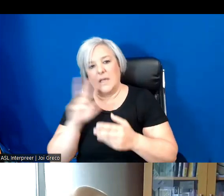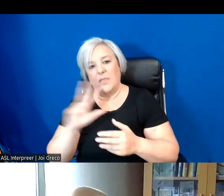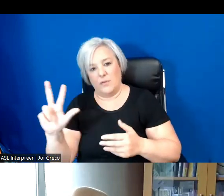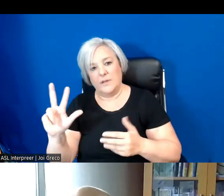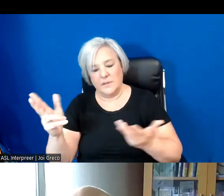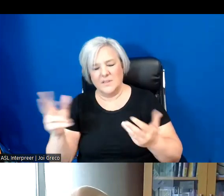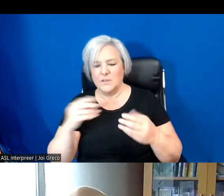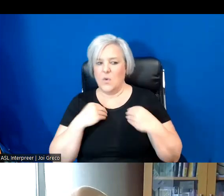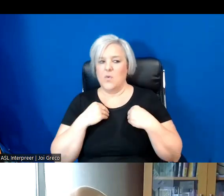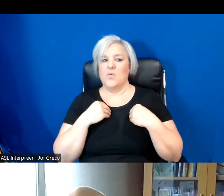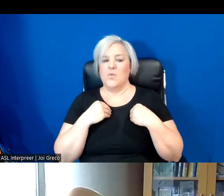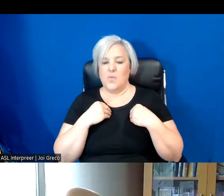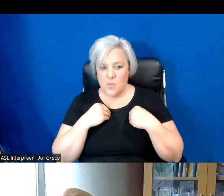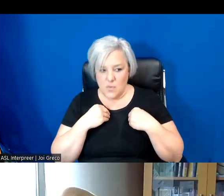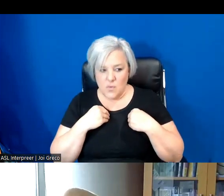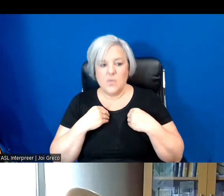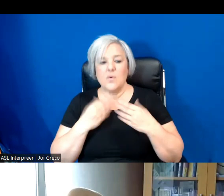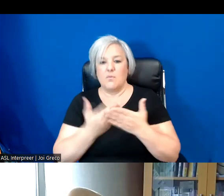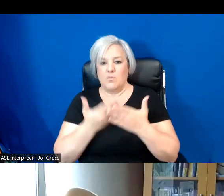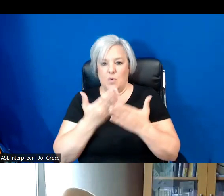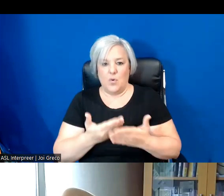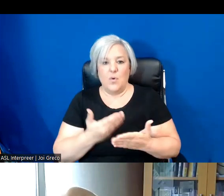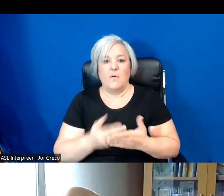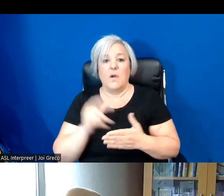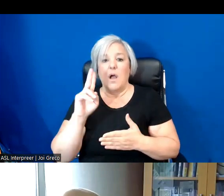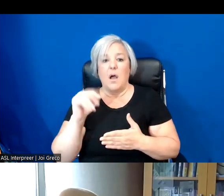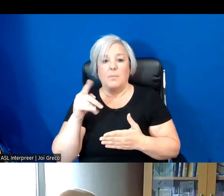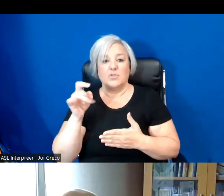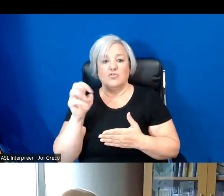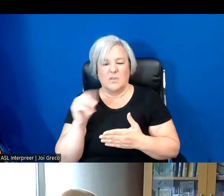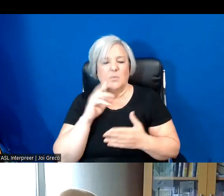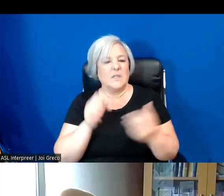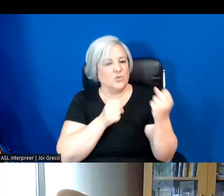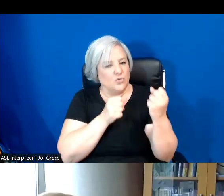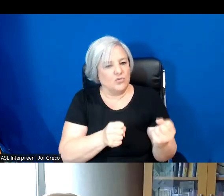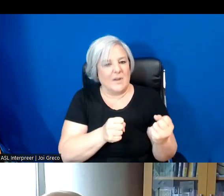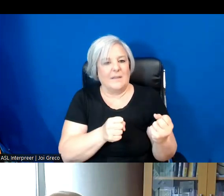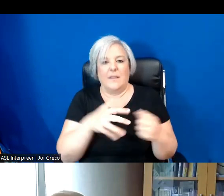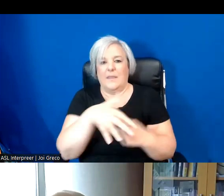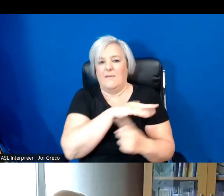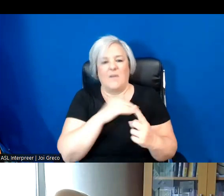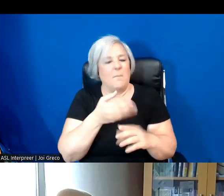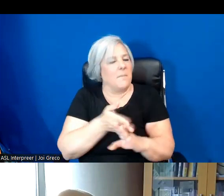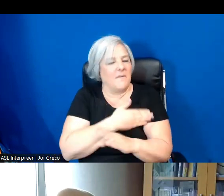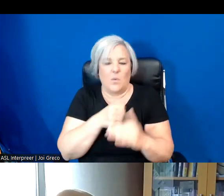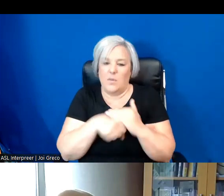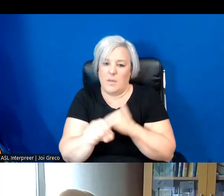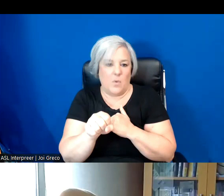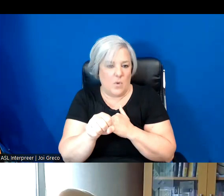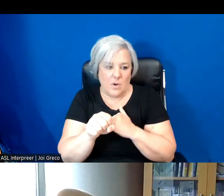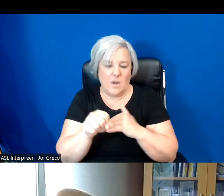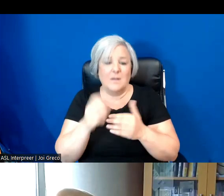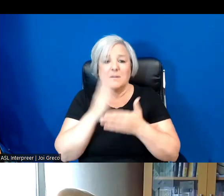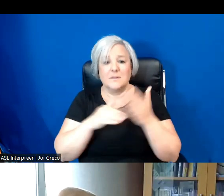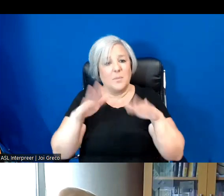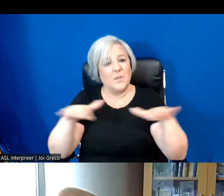really gives us evidence that when we're talking about moving upstream, we really need to strengthen that household environment before the kid's even born, because some of these kids are